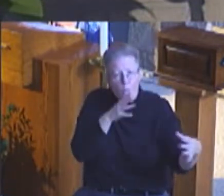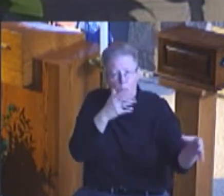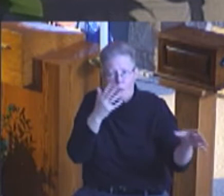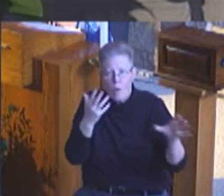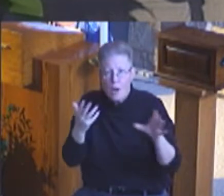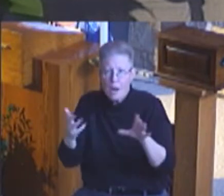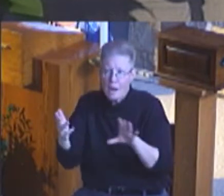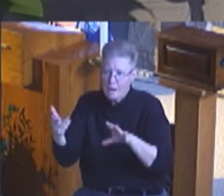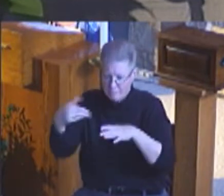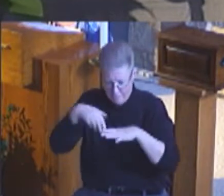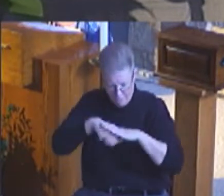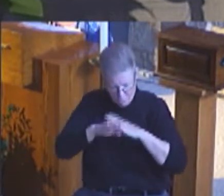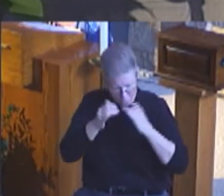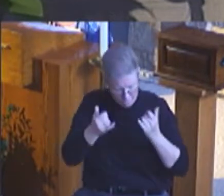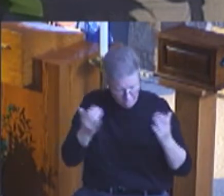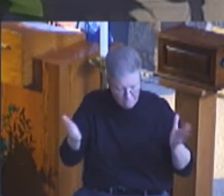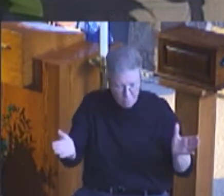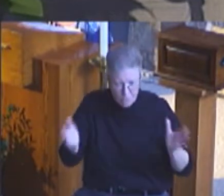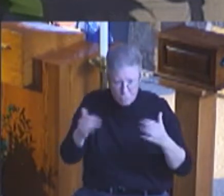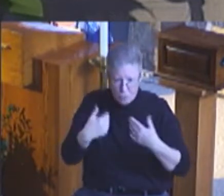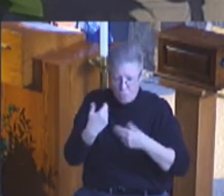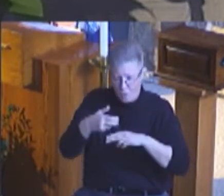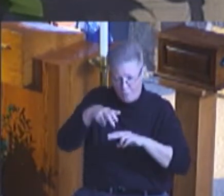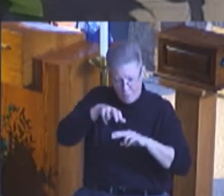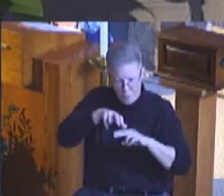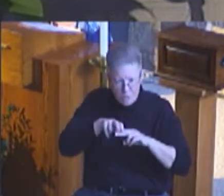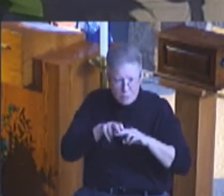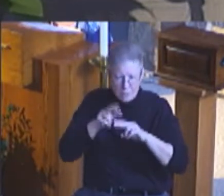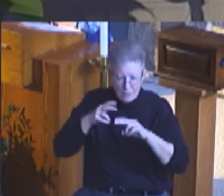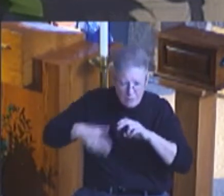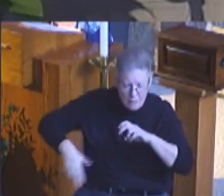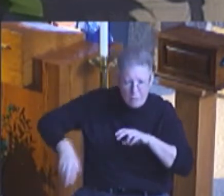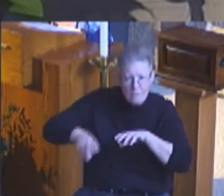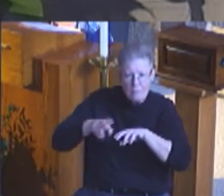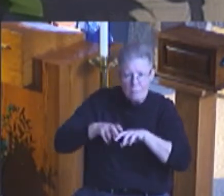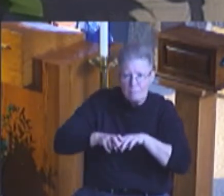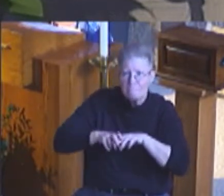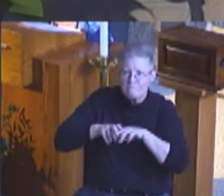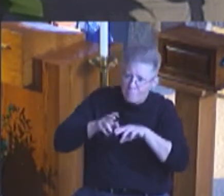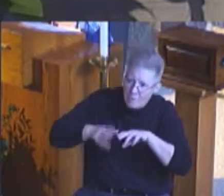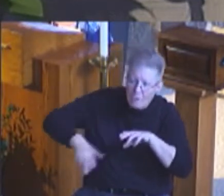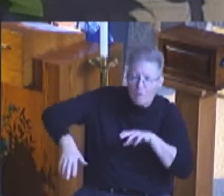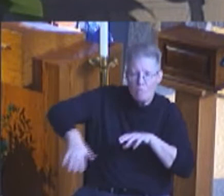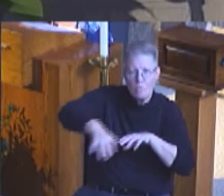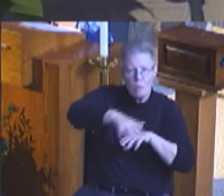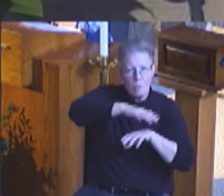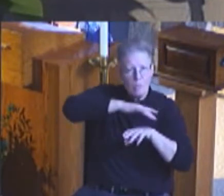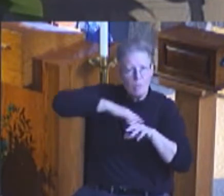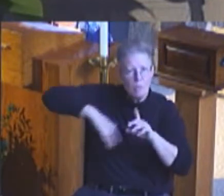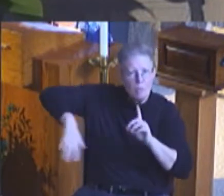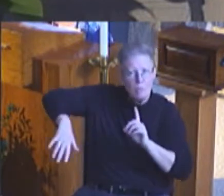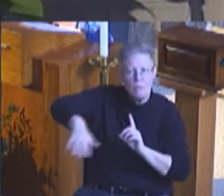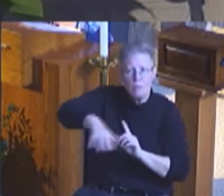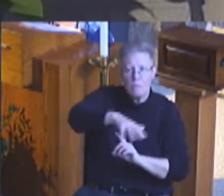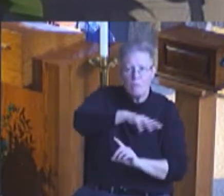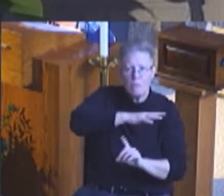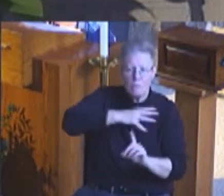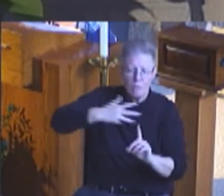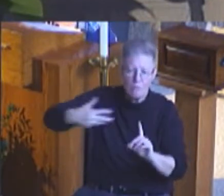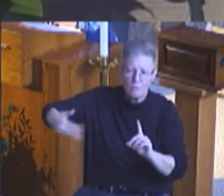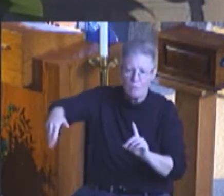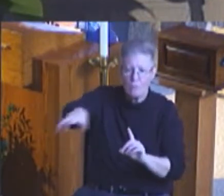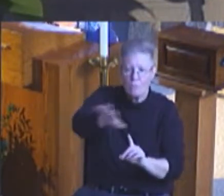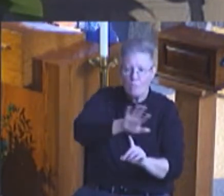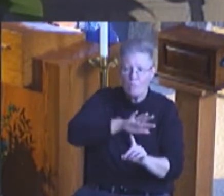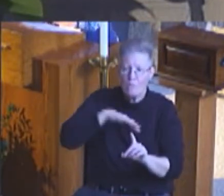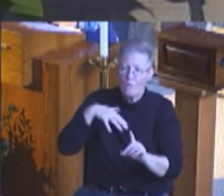if surrounding you with words of love. It's like an invisible cloak to shelter your